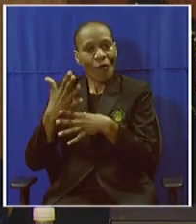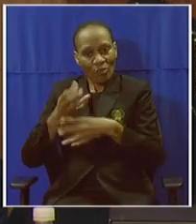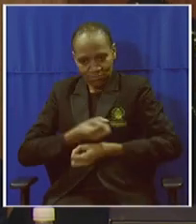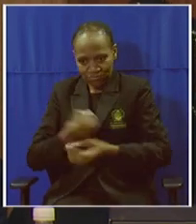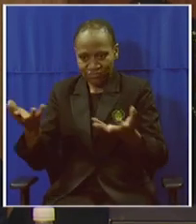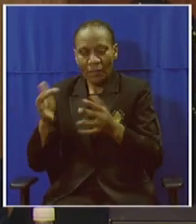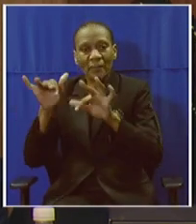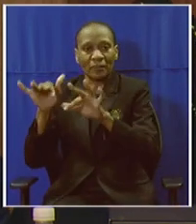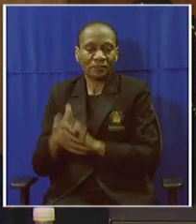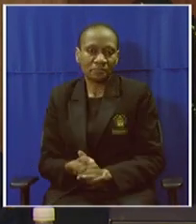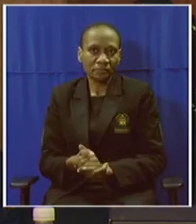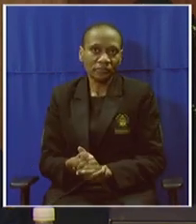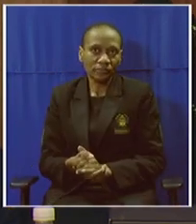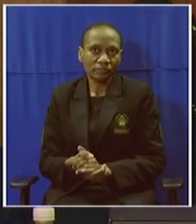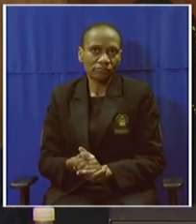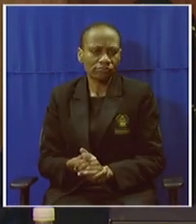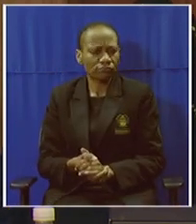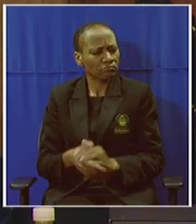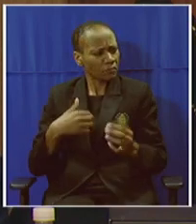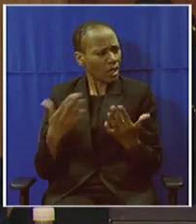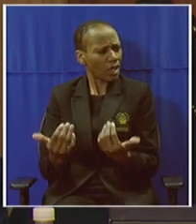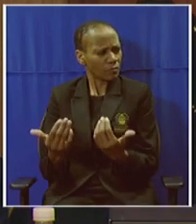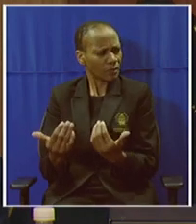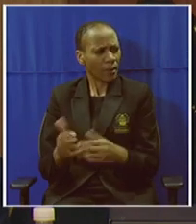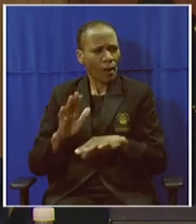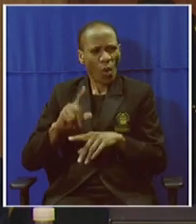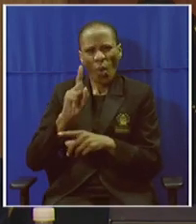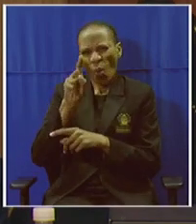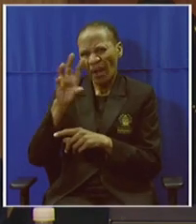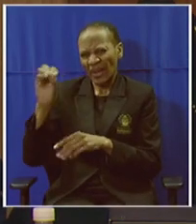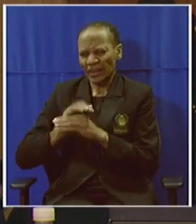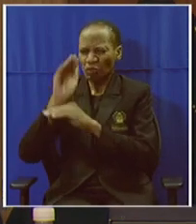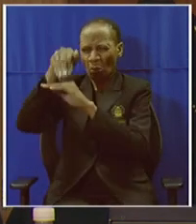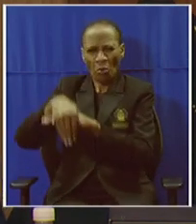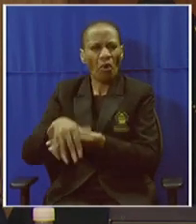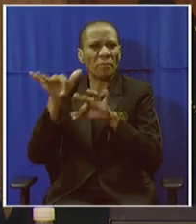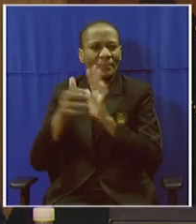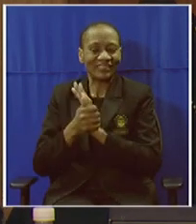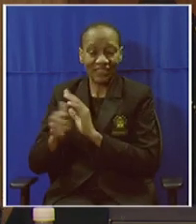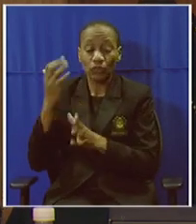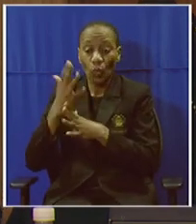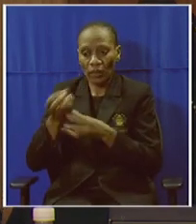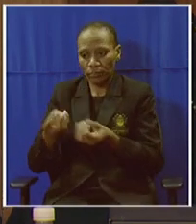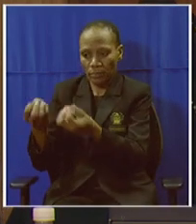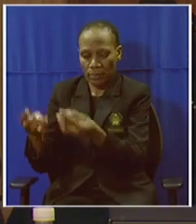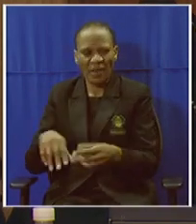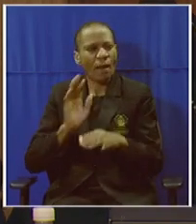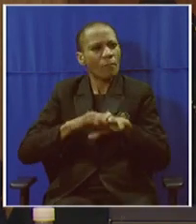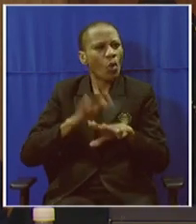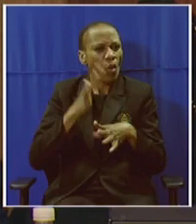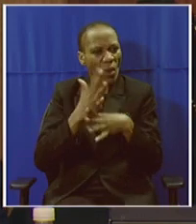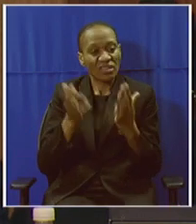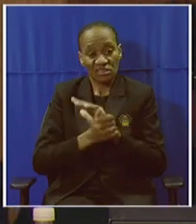employment. This is expected to create hundreds of high-skilled direct jobs and thousands of indirect